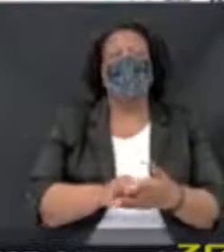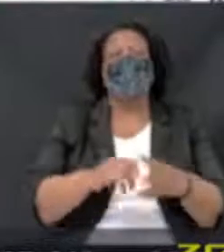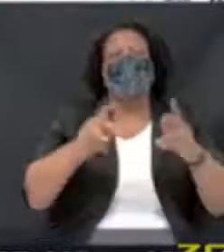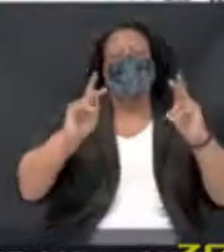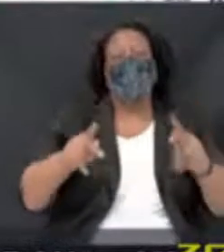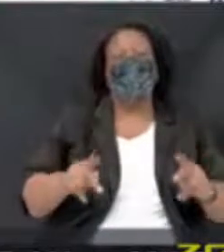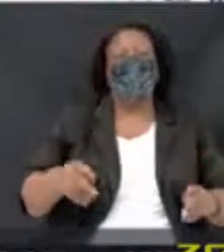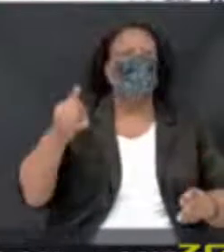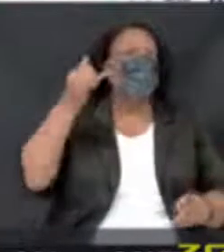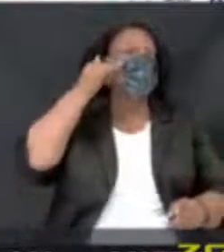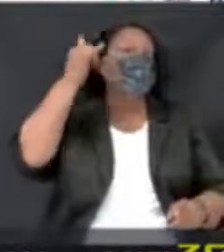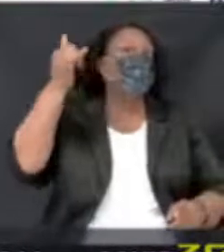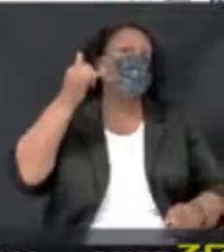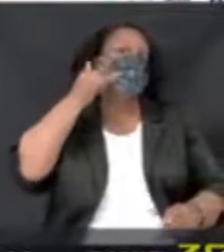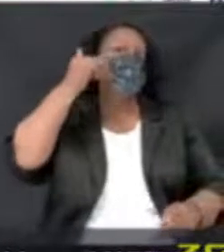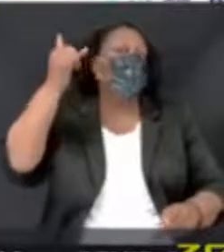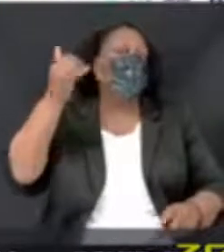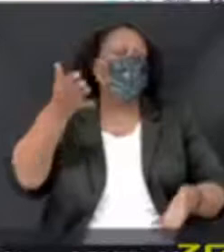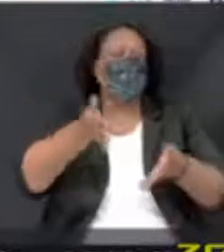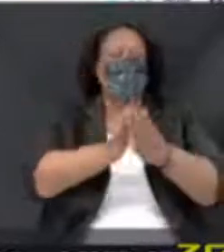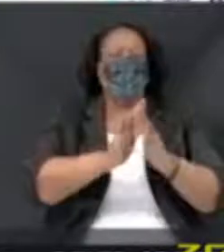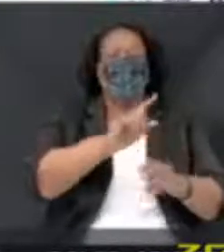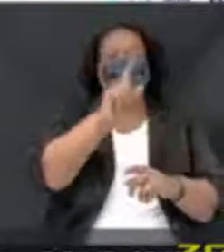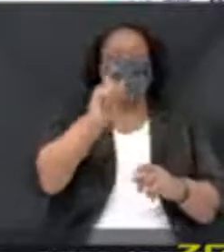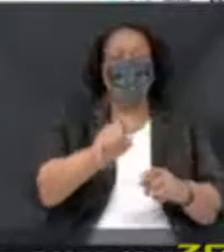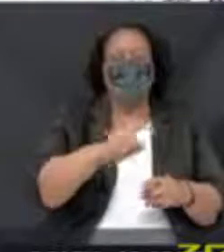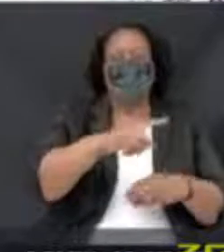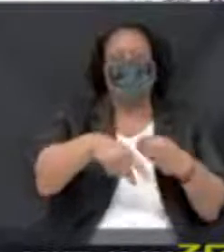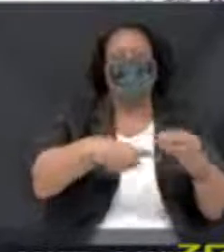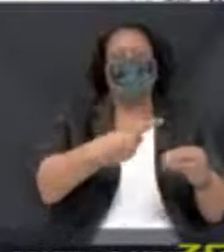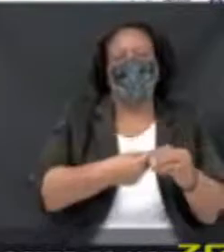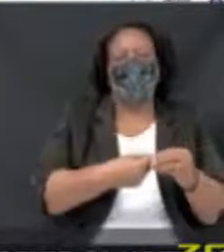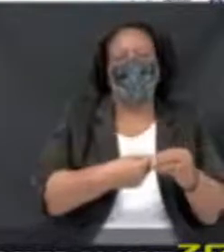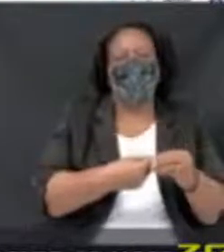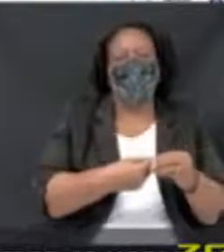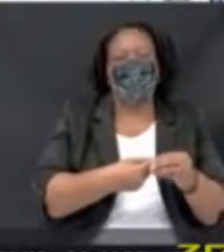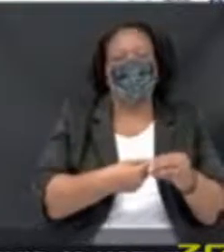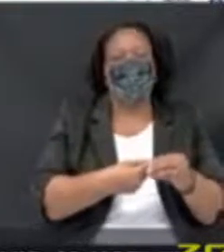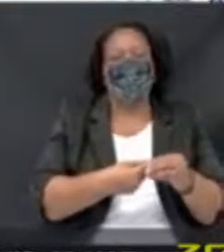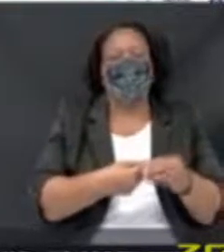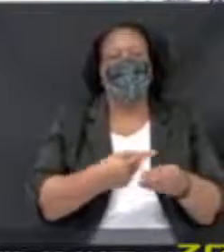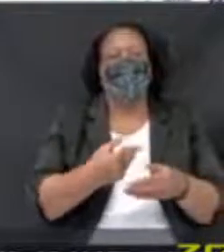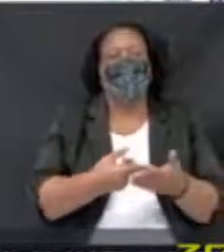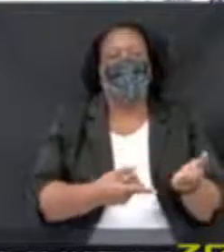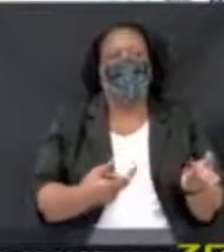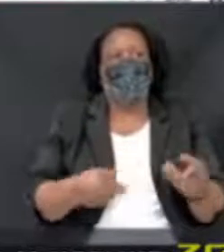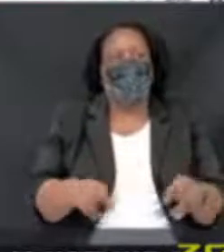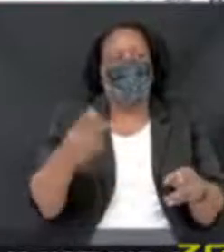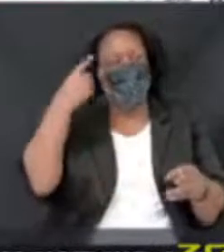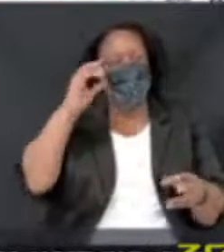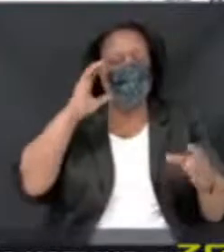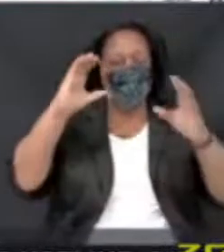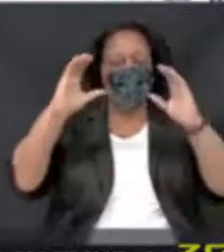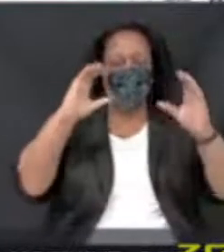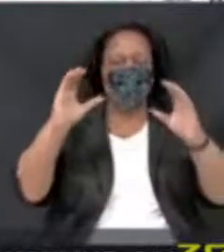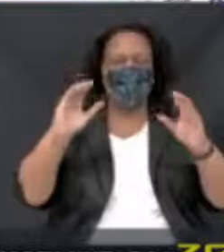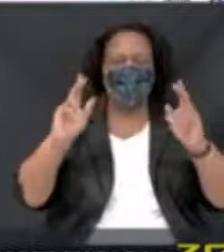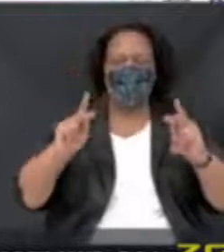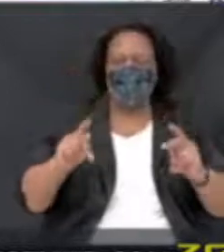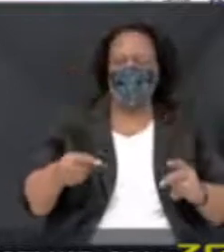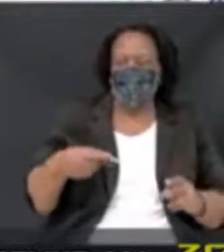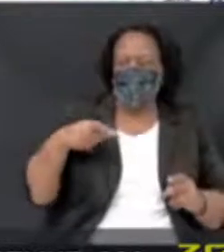carnival, and entertainment, and the task force impeding the progress of these sectors. There